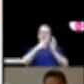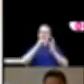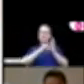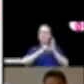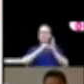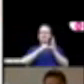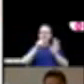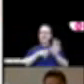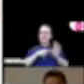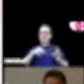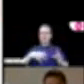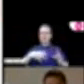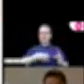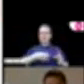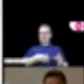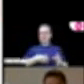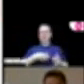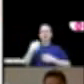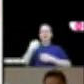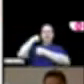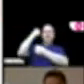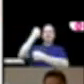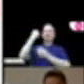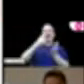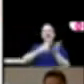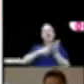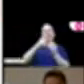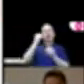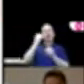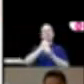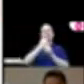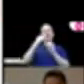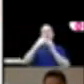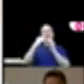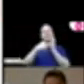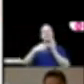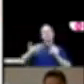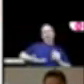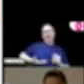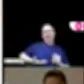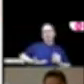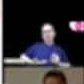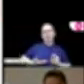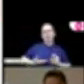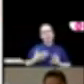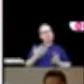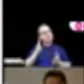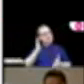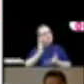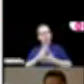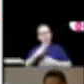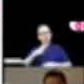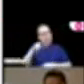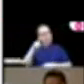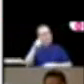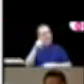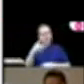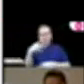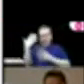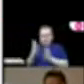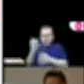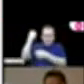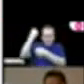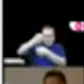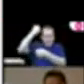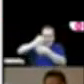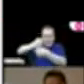LGBT human rights. This is what each and everyone would do, because we need to campaign and fight for